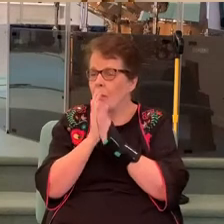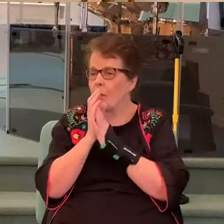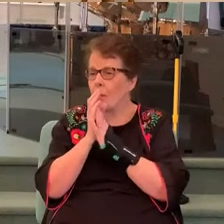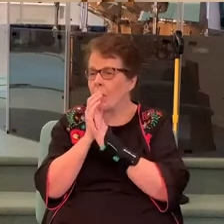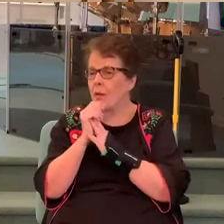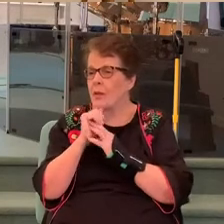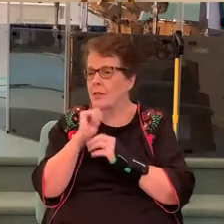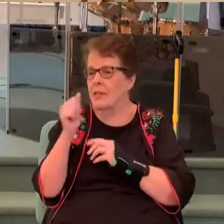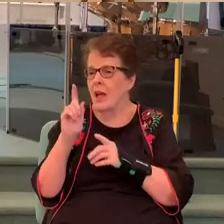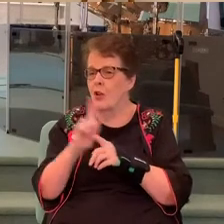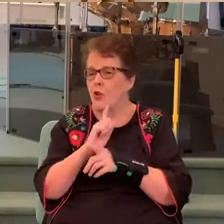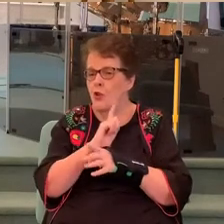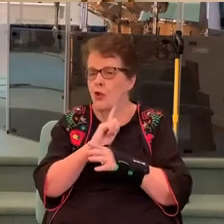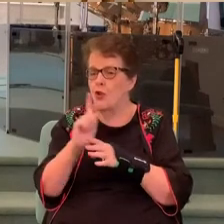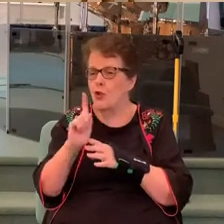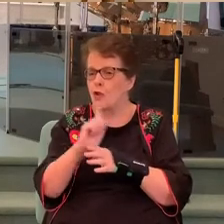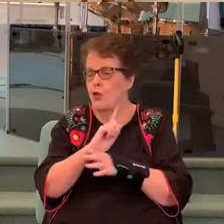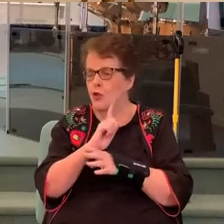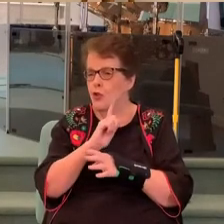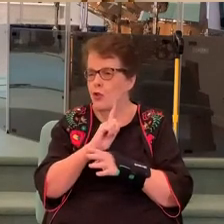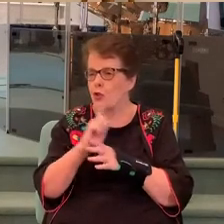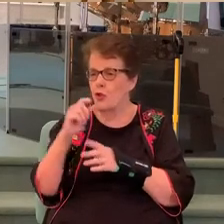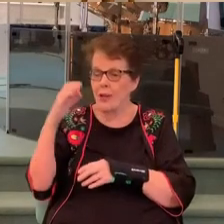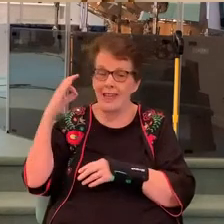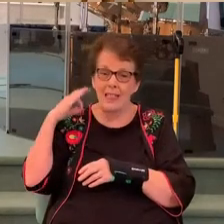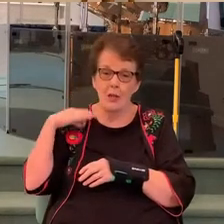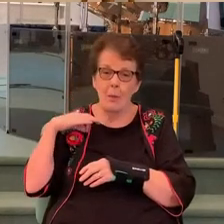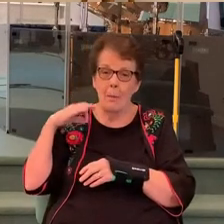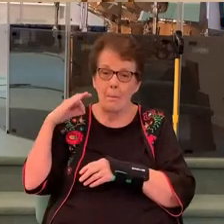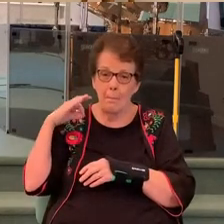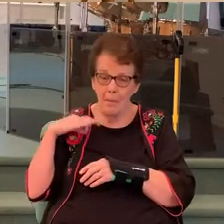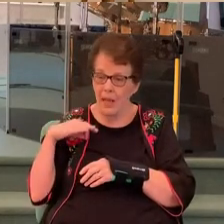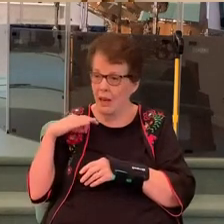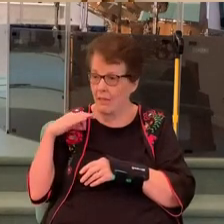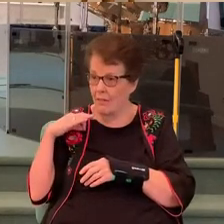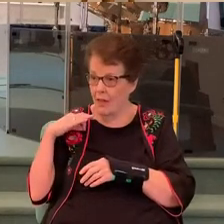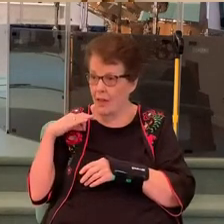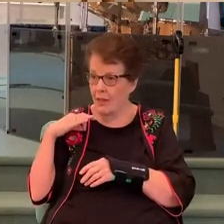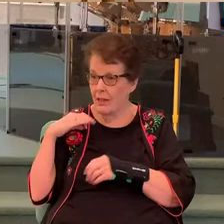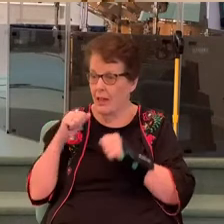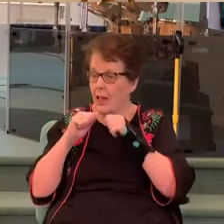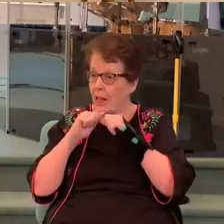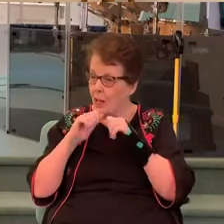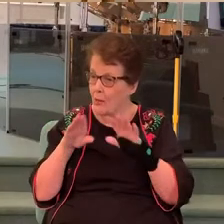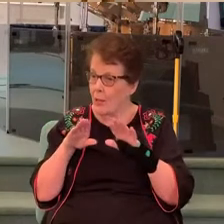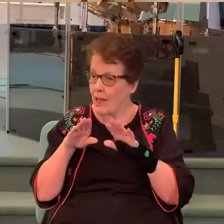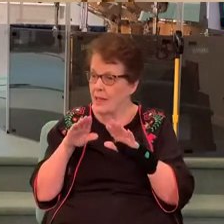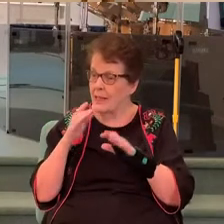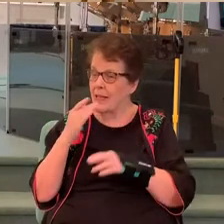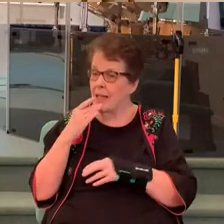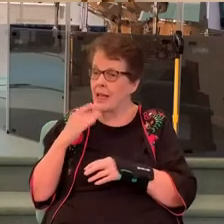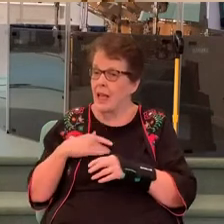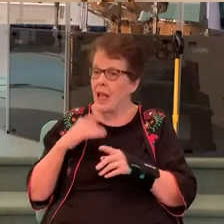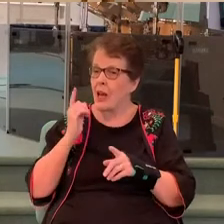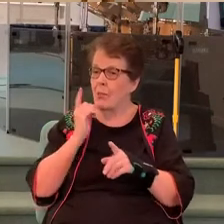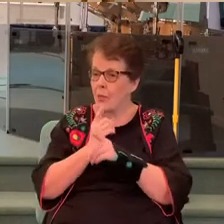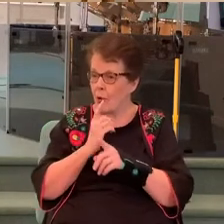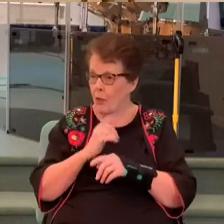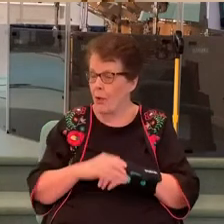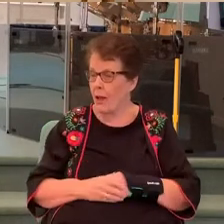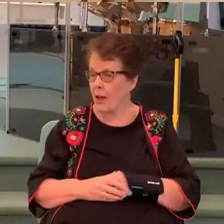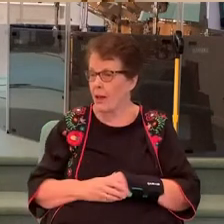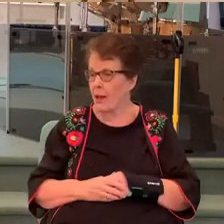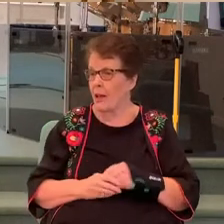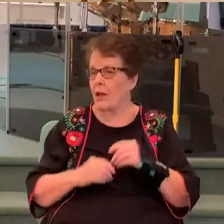duty. It is a benefit and a blessing and a birthright for the believer. We sang that